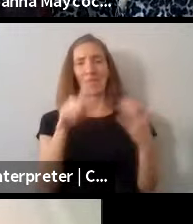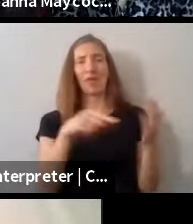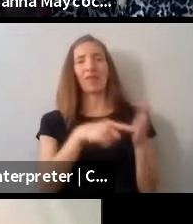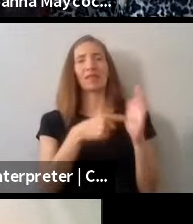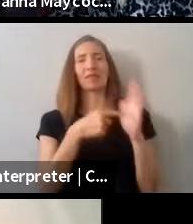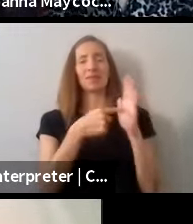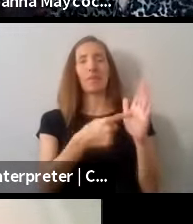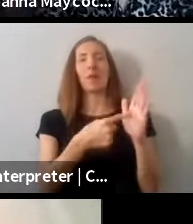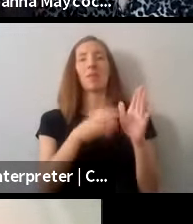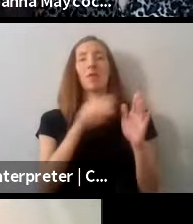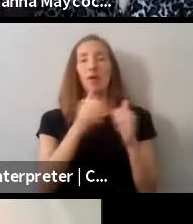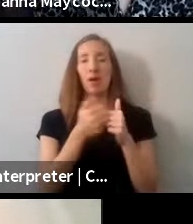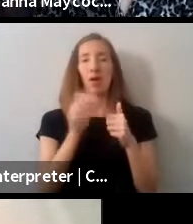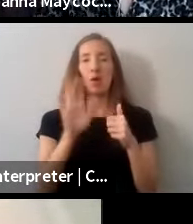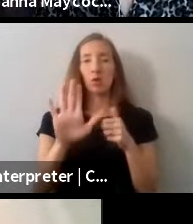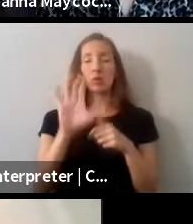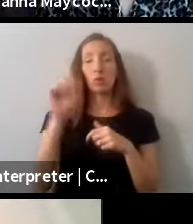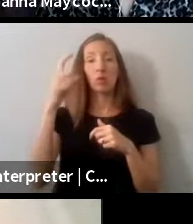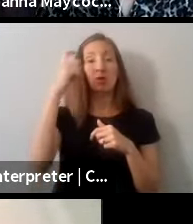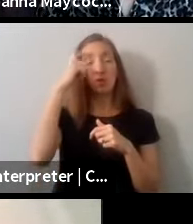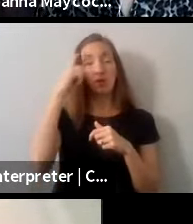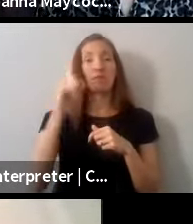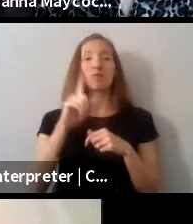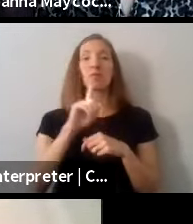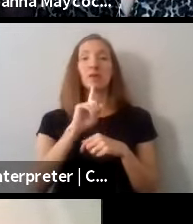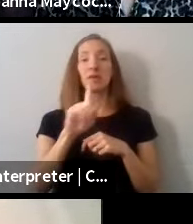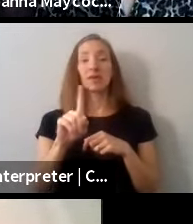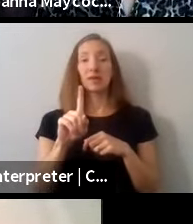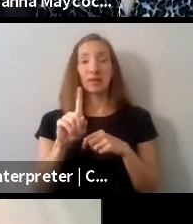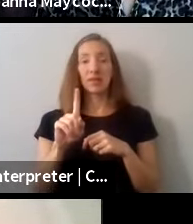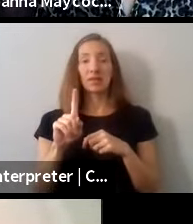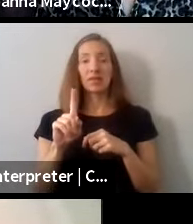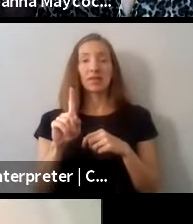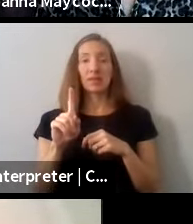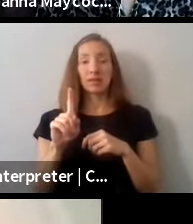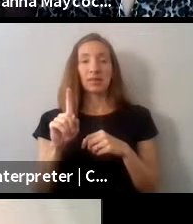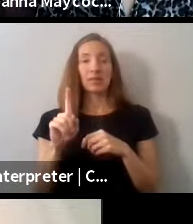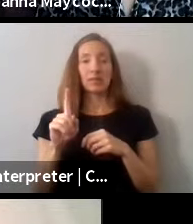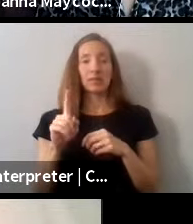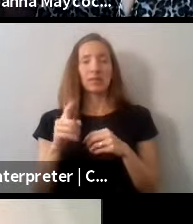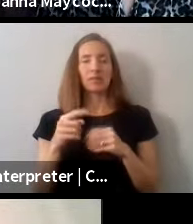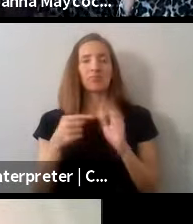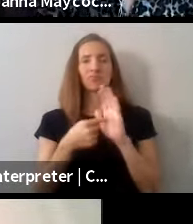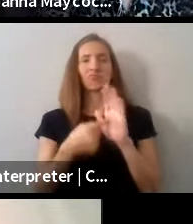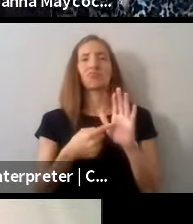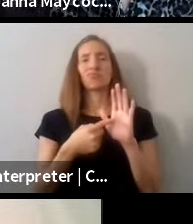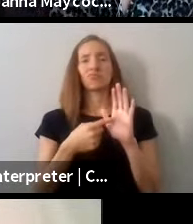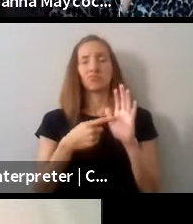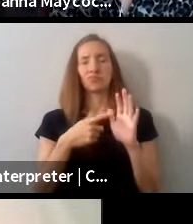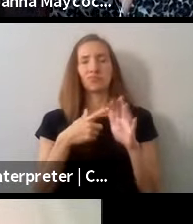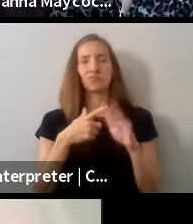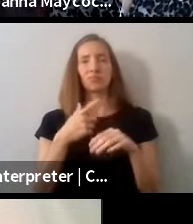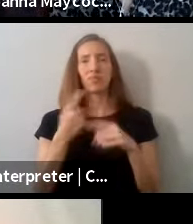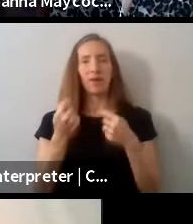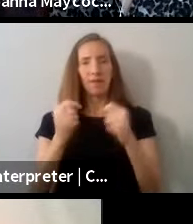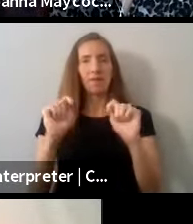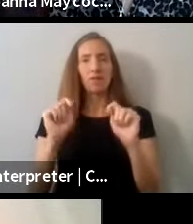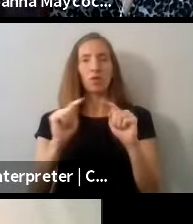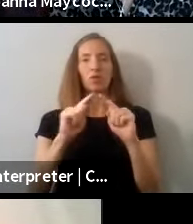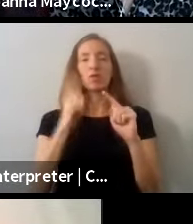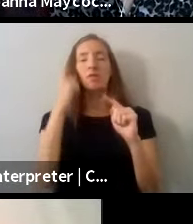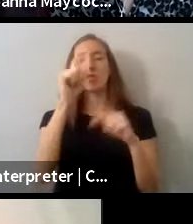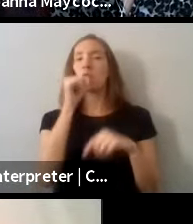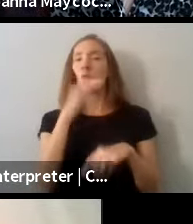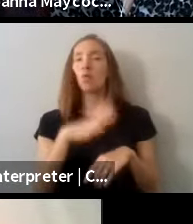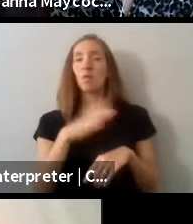your government is leveraging institutional efforts to ensure that women not only have access to essential